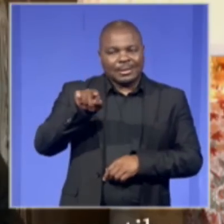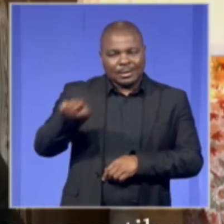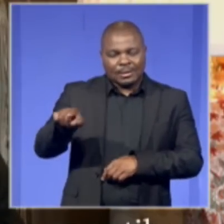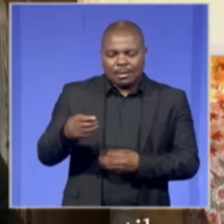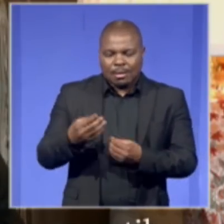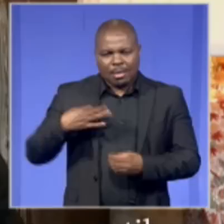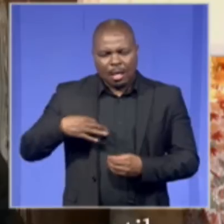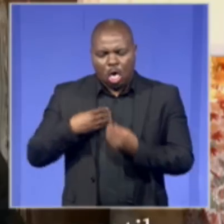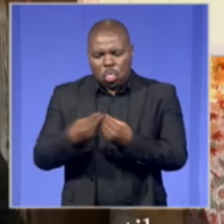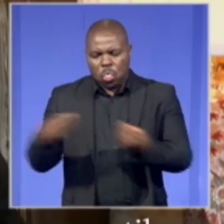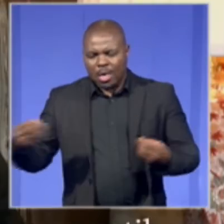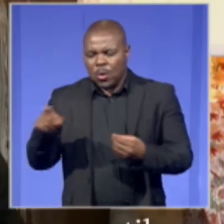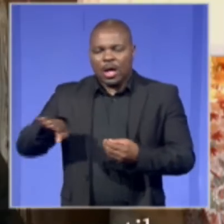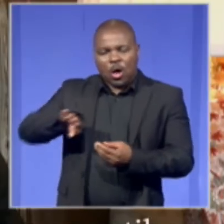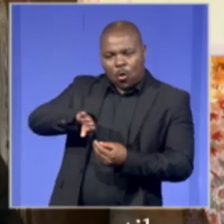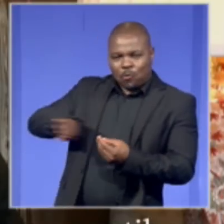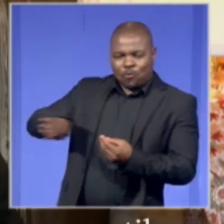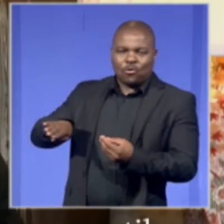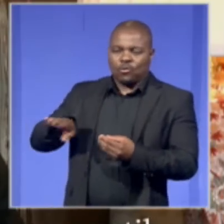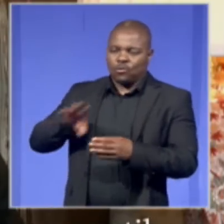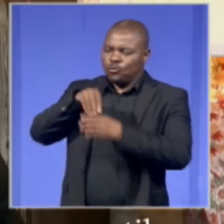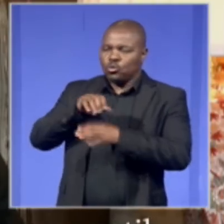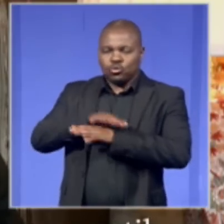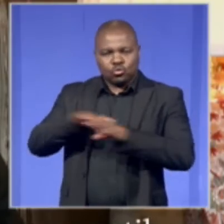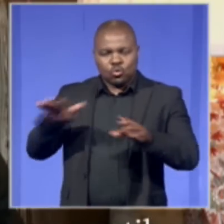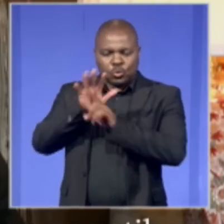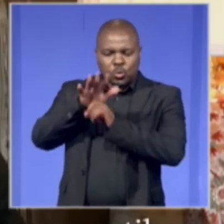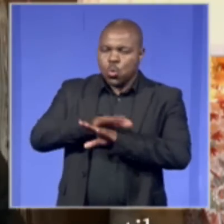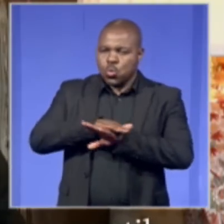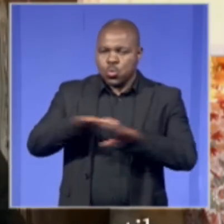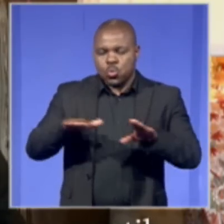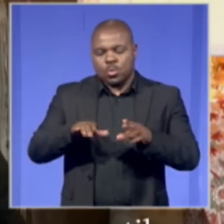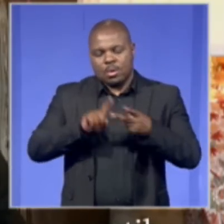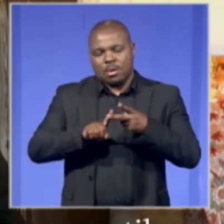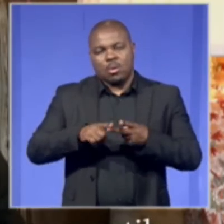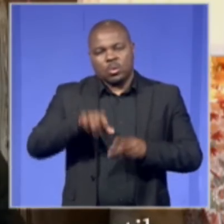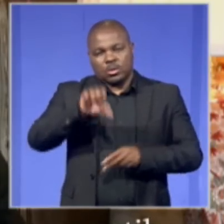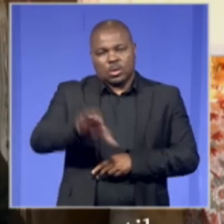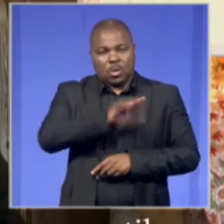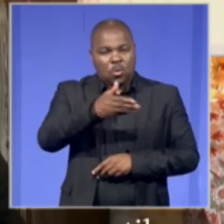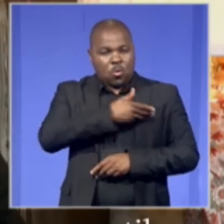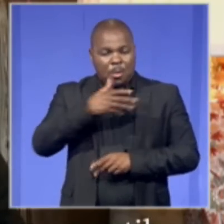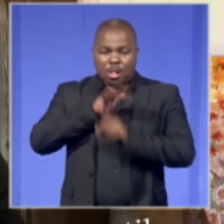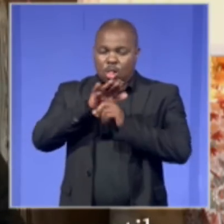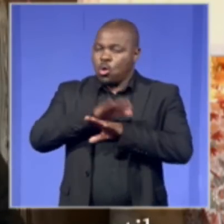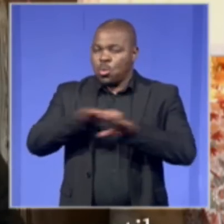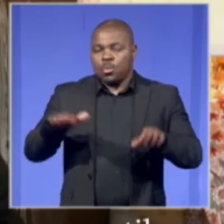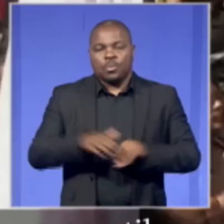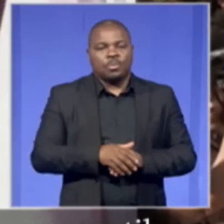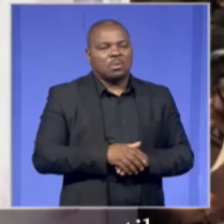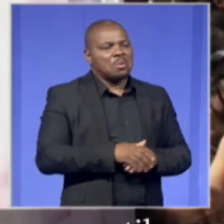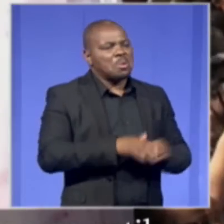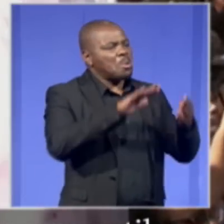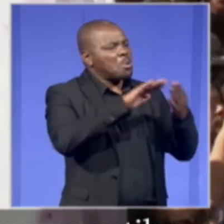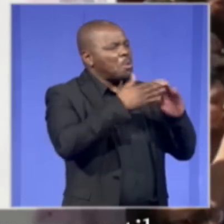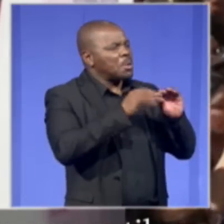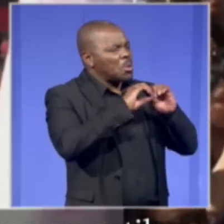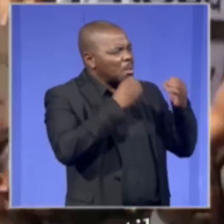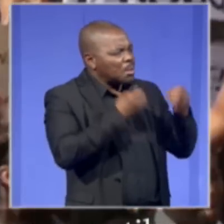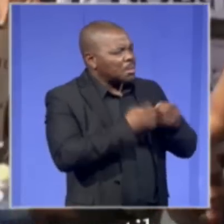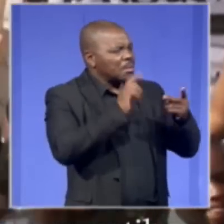young girls and the women of our country. Working with civil society and other partners across